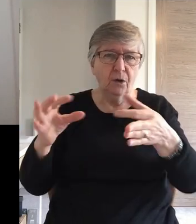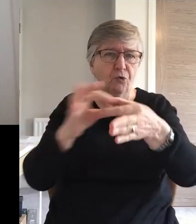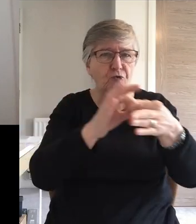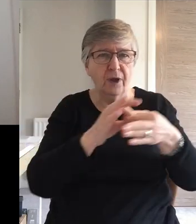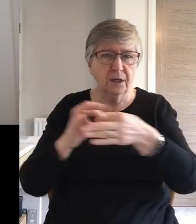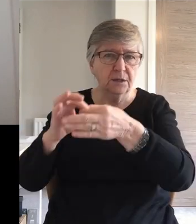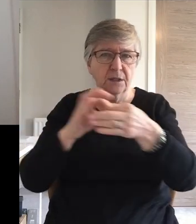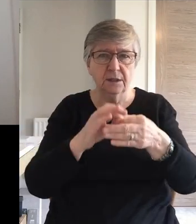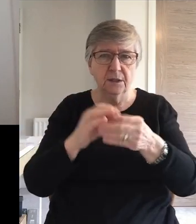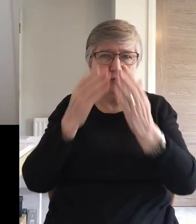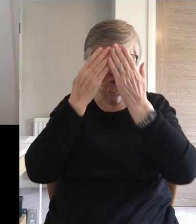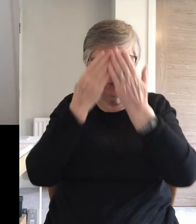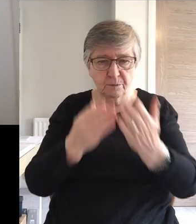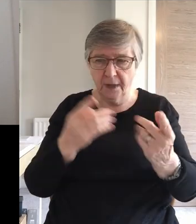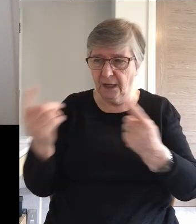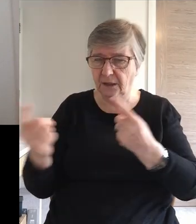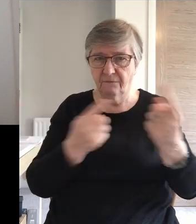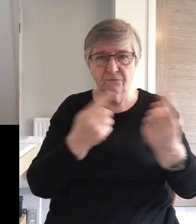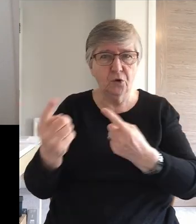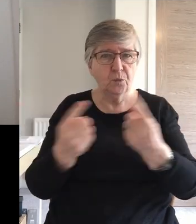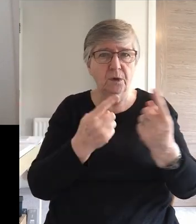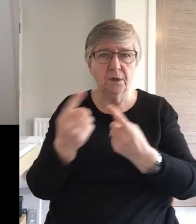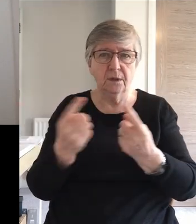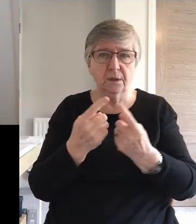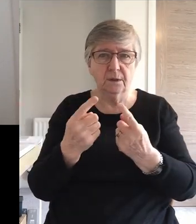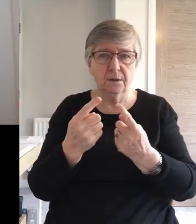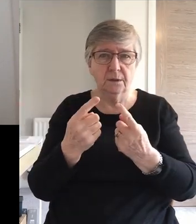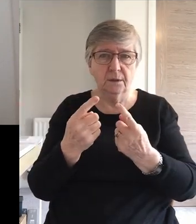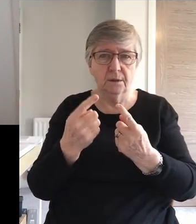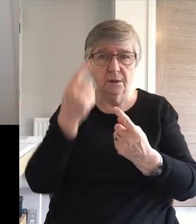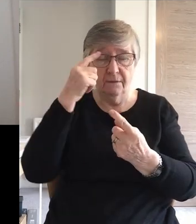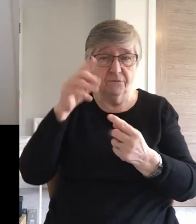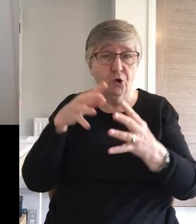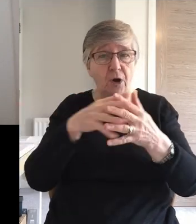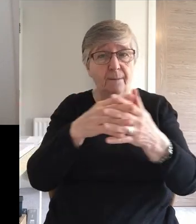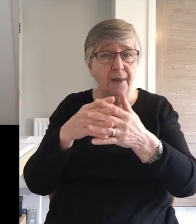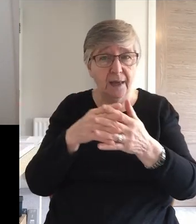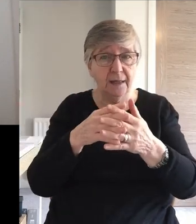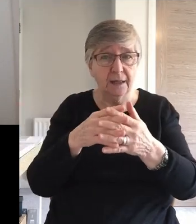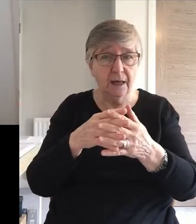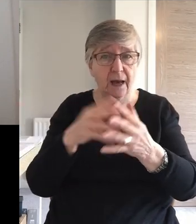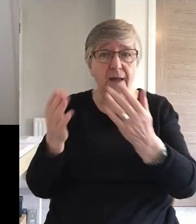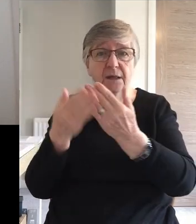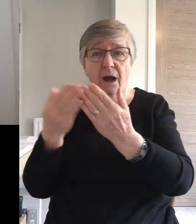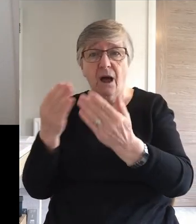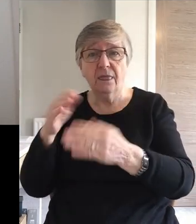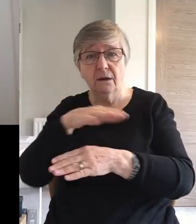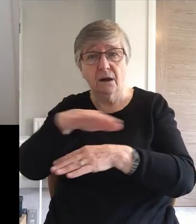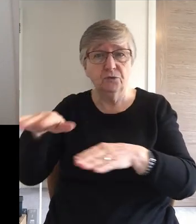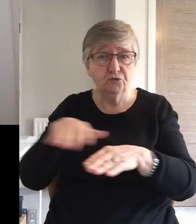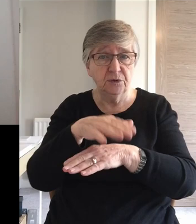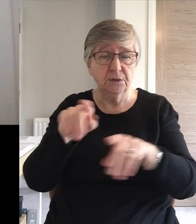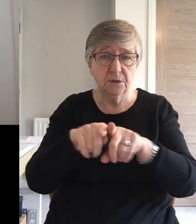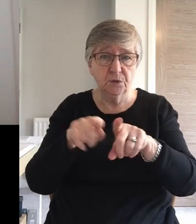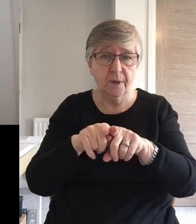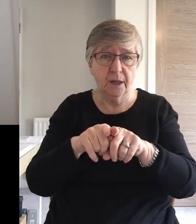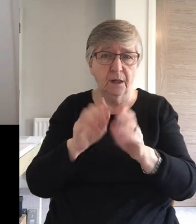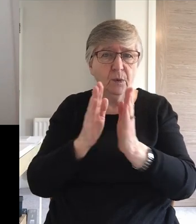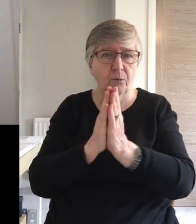other. For America and many other countries, we pray for peace.